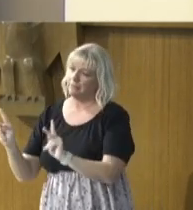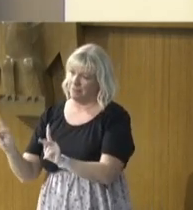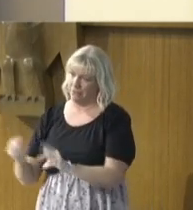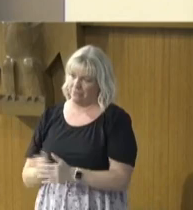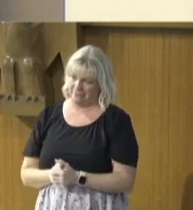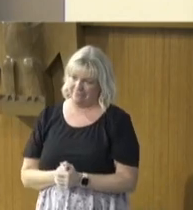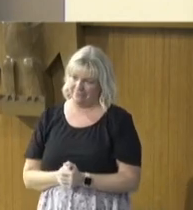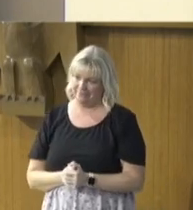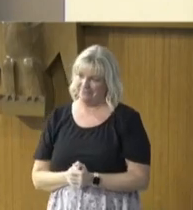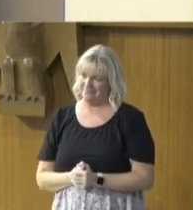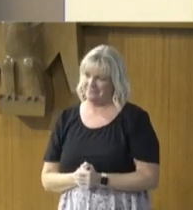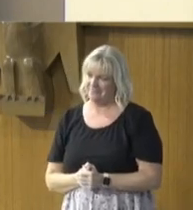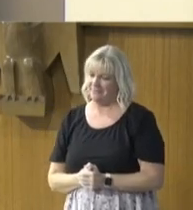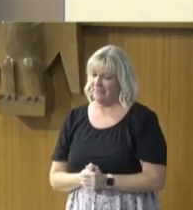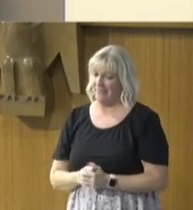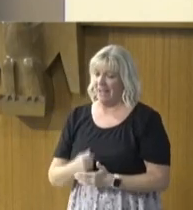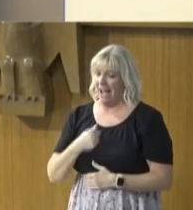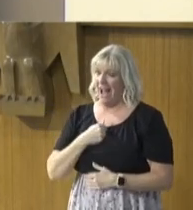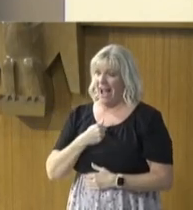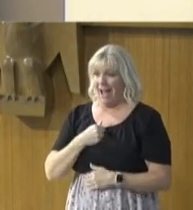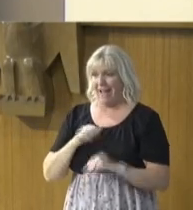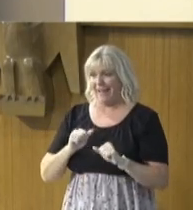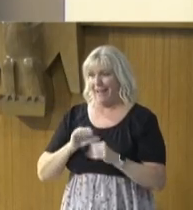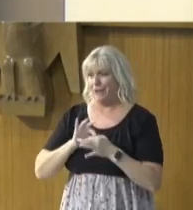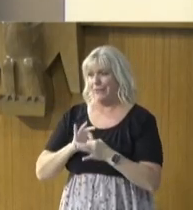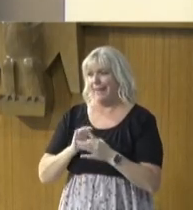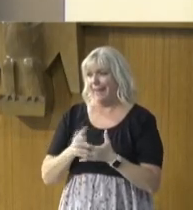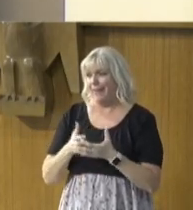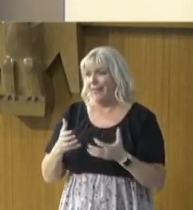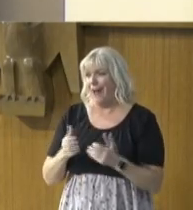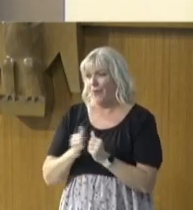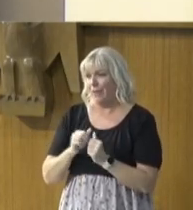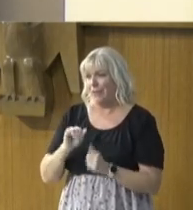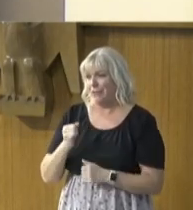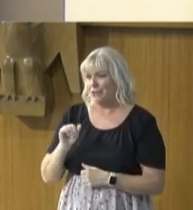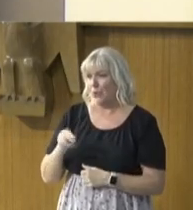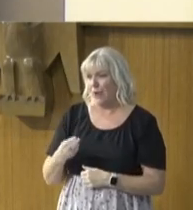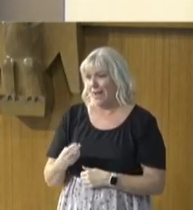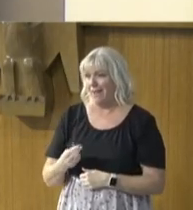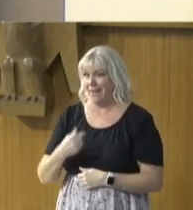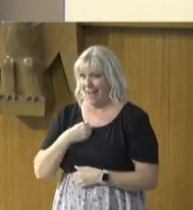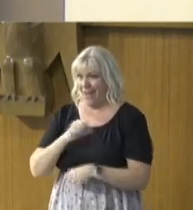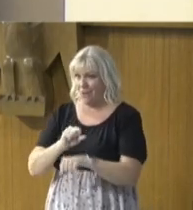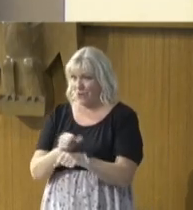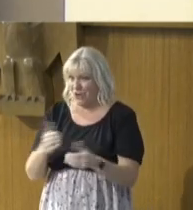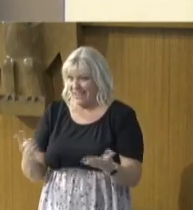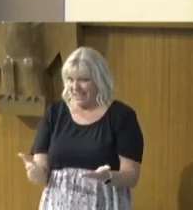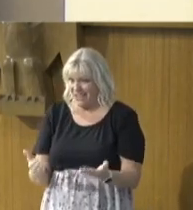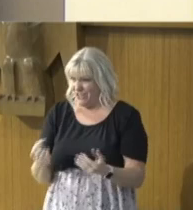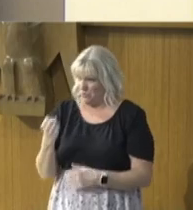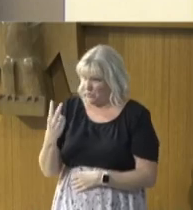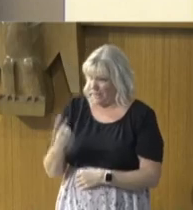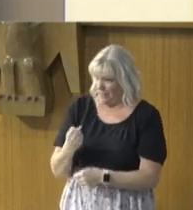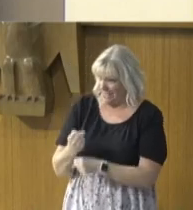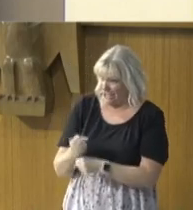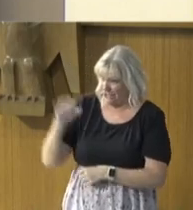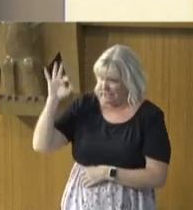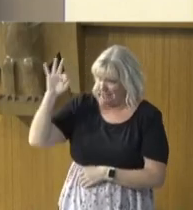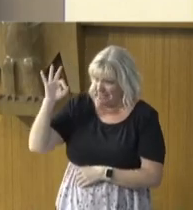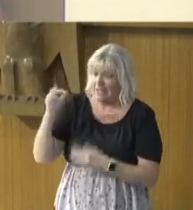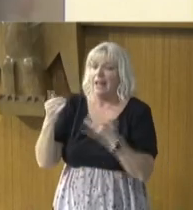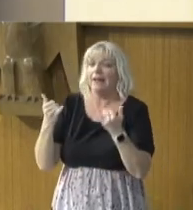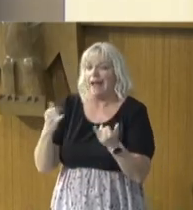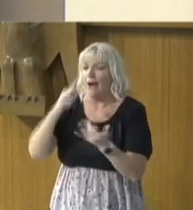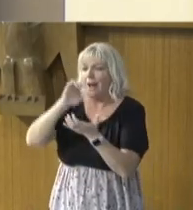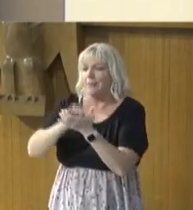And this is why I relate so much to Jonah. After 12 years of ministry, I now believe that God called me to be a pastor,